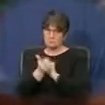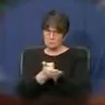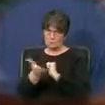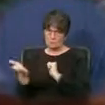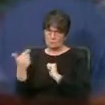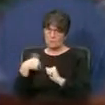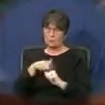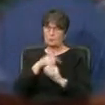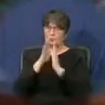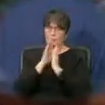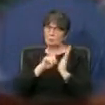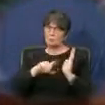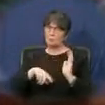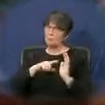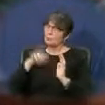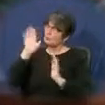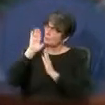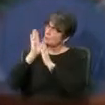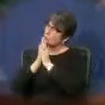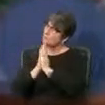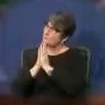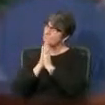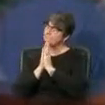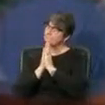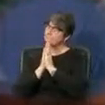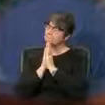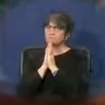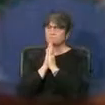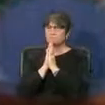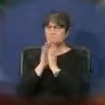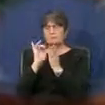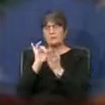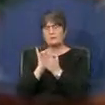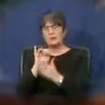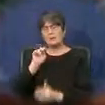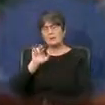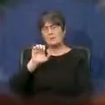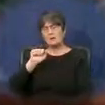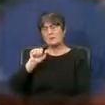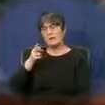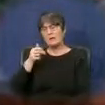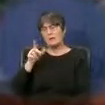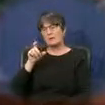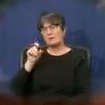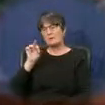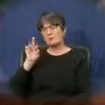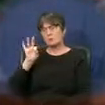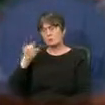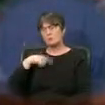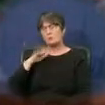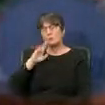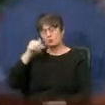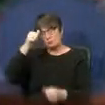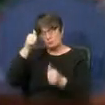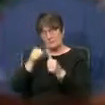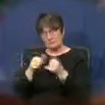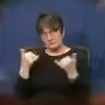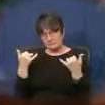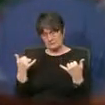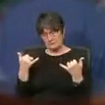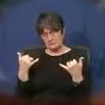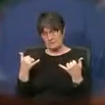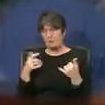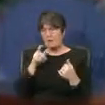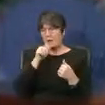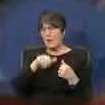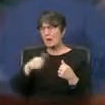we pray to the Lord. Lord, hear our prayer. That Marcia Hilgendorf, who we remember at this Mass, and all